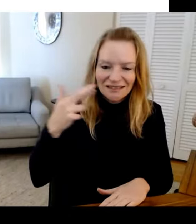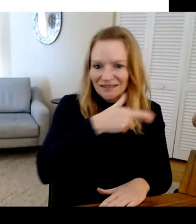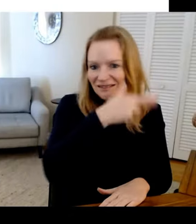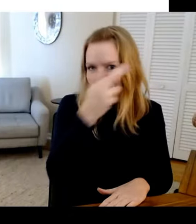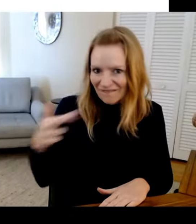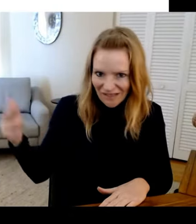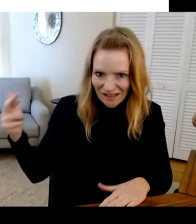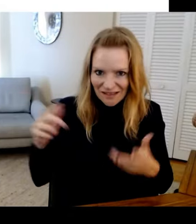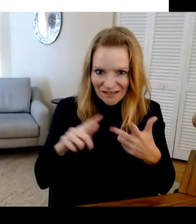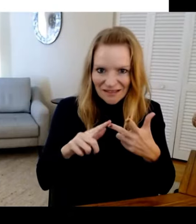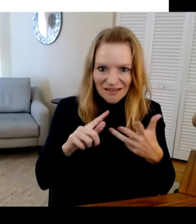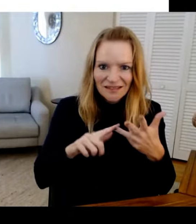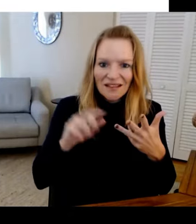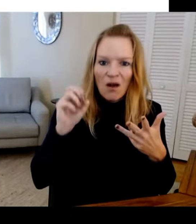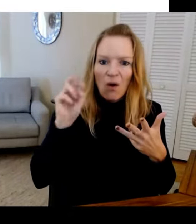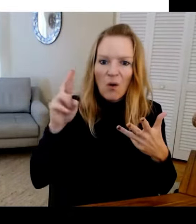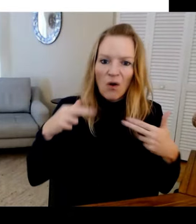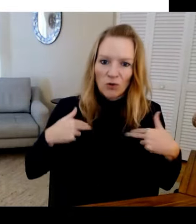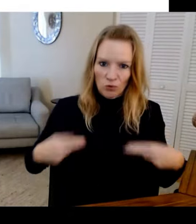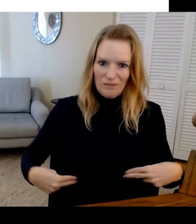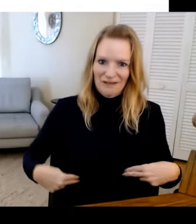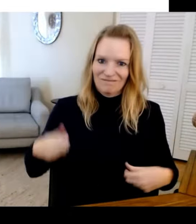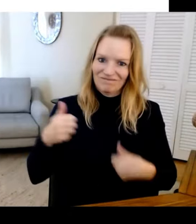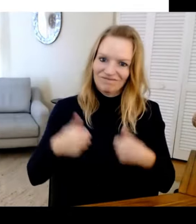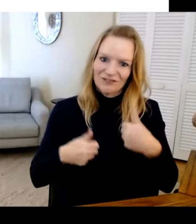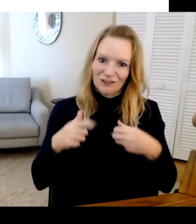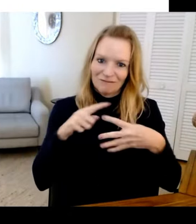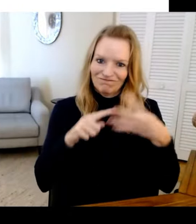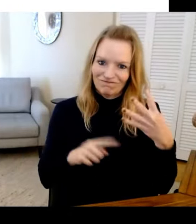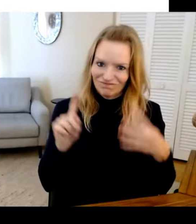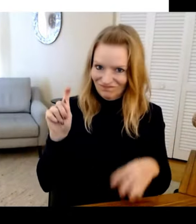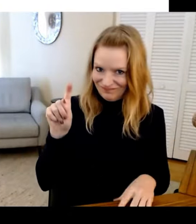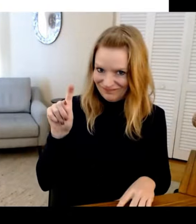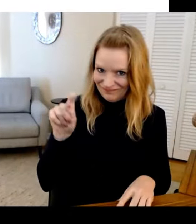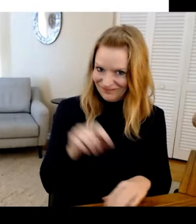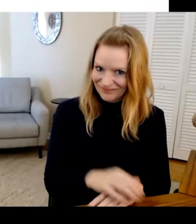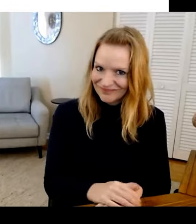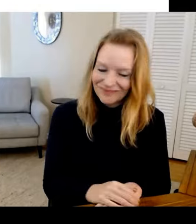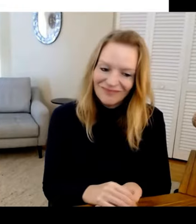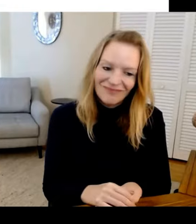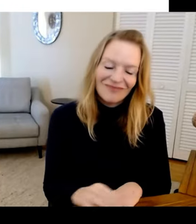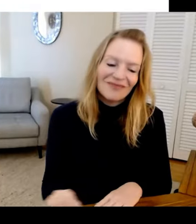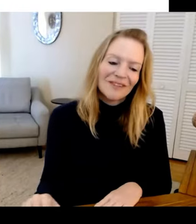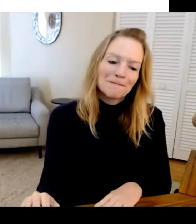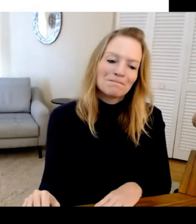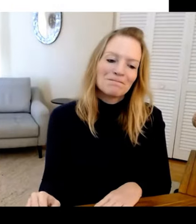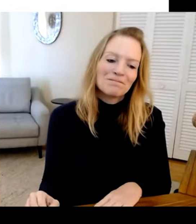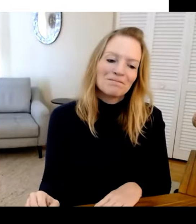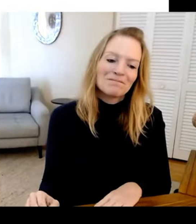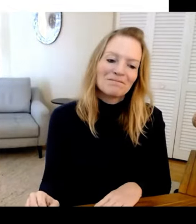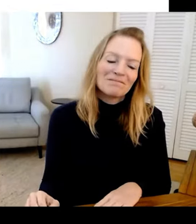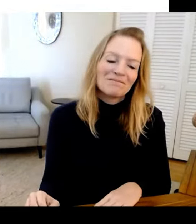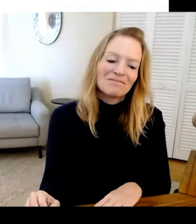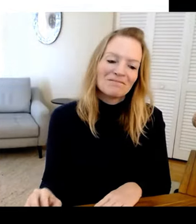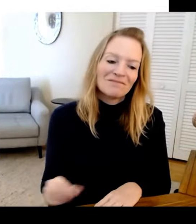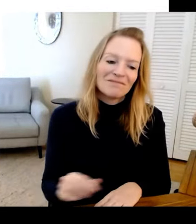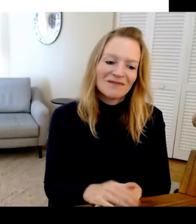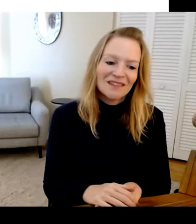C, dolphin, D, human. Which of those 4?